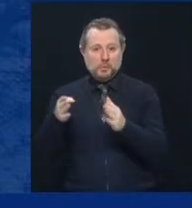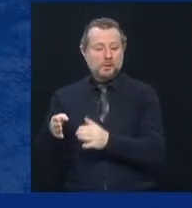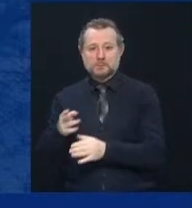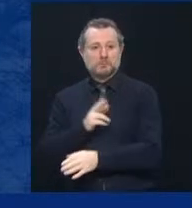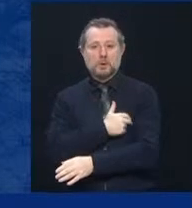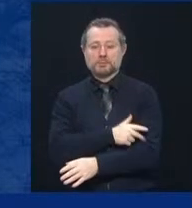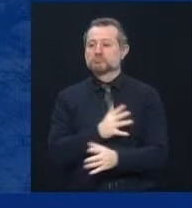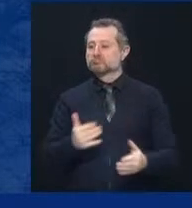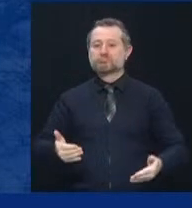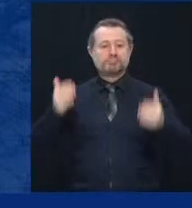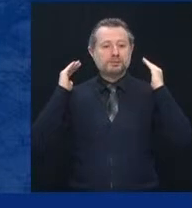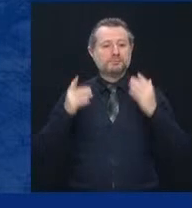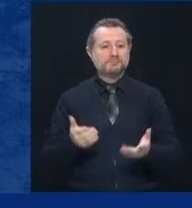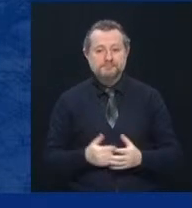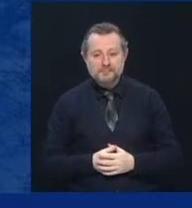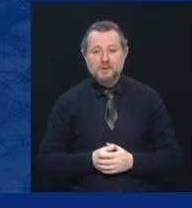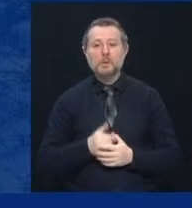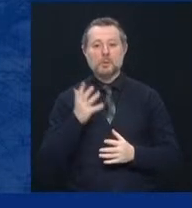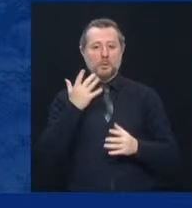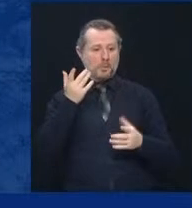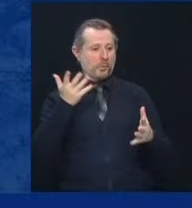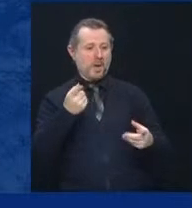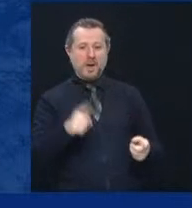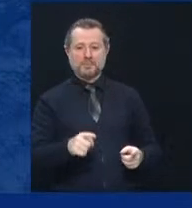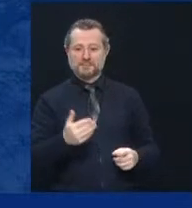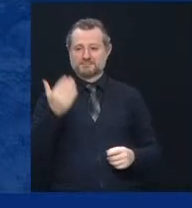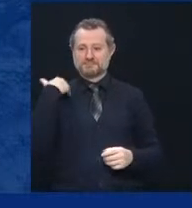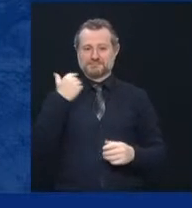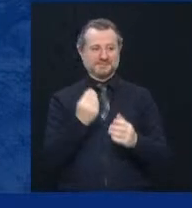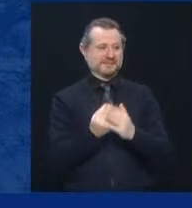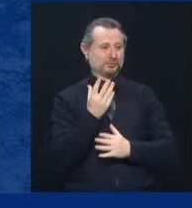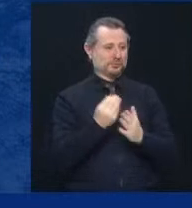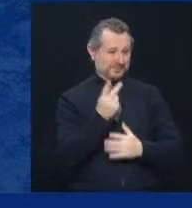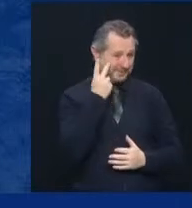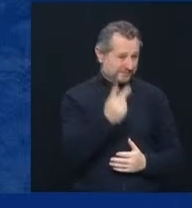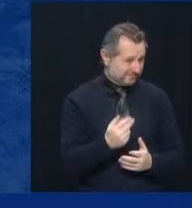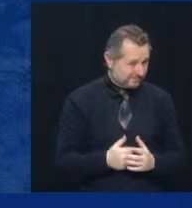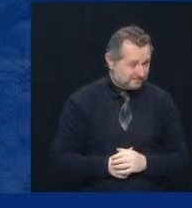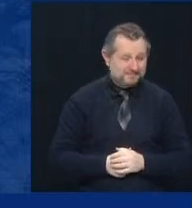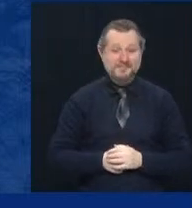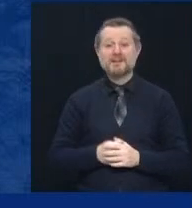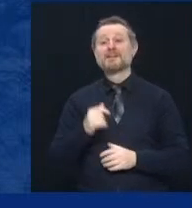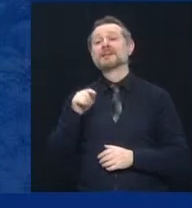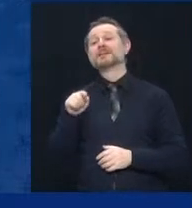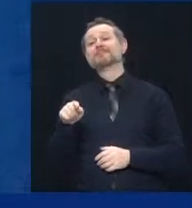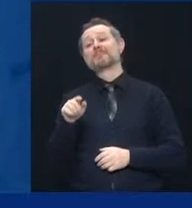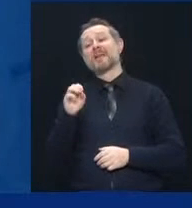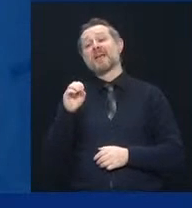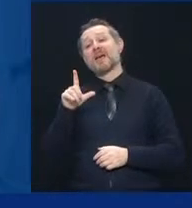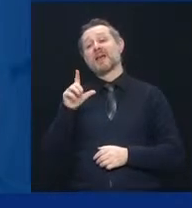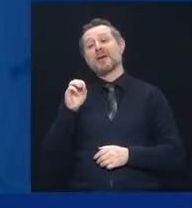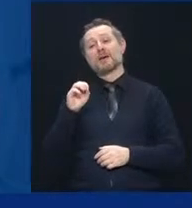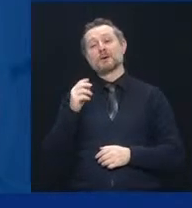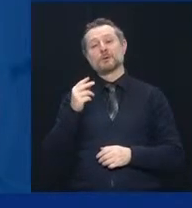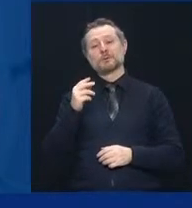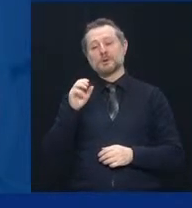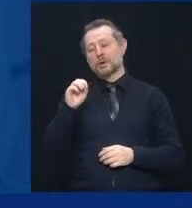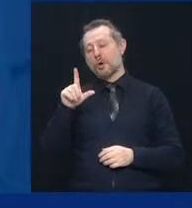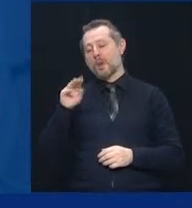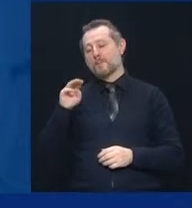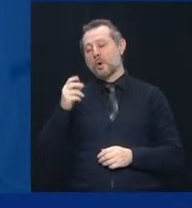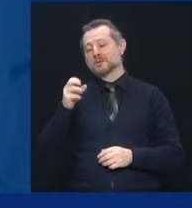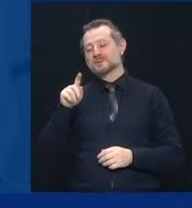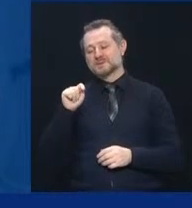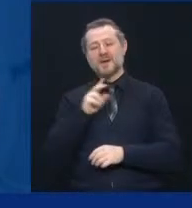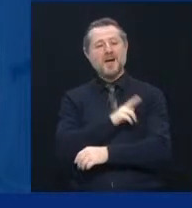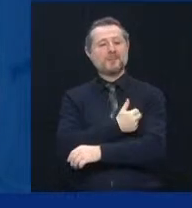what happened in the spring, if you remember, with Elmhurst Hospital. So that did not happen,